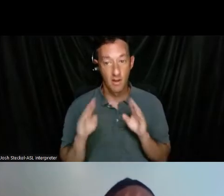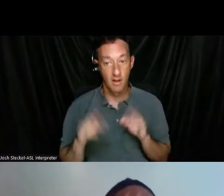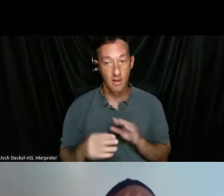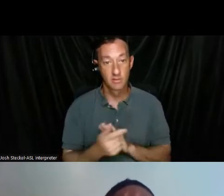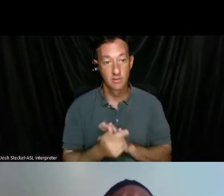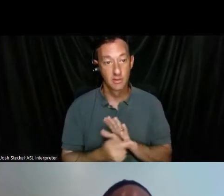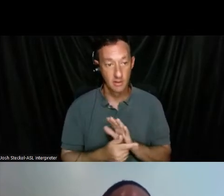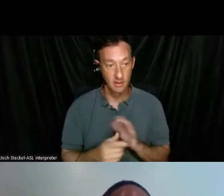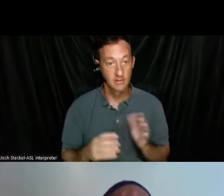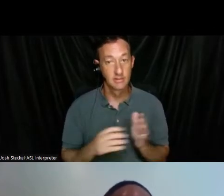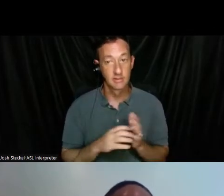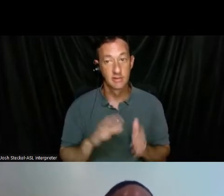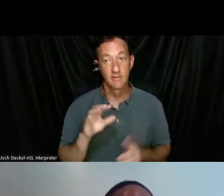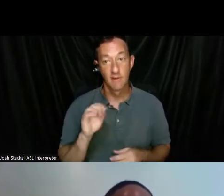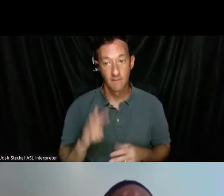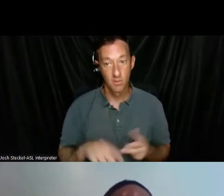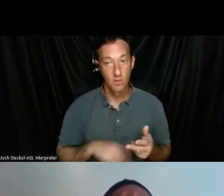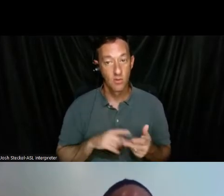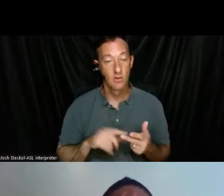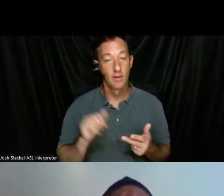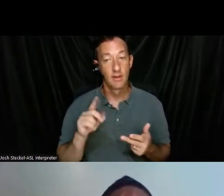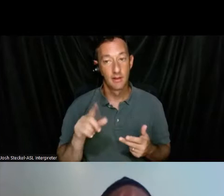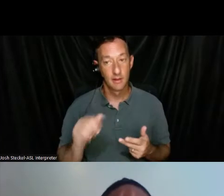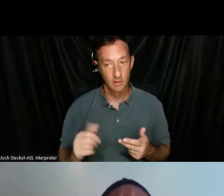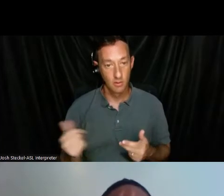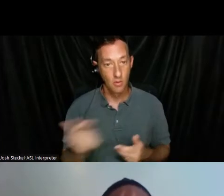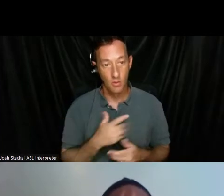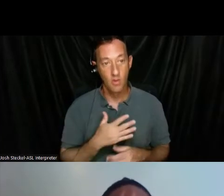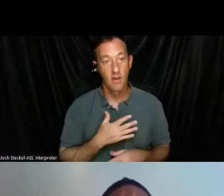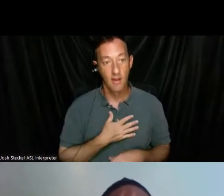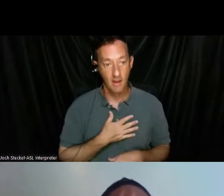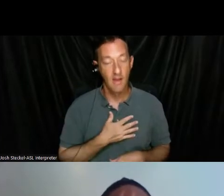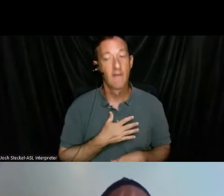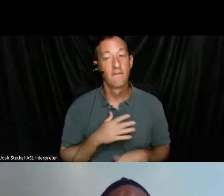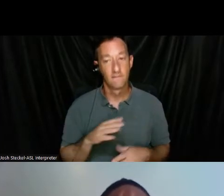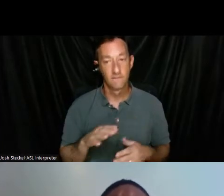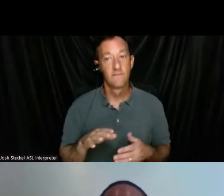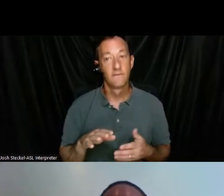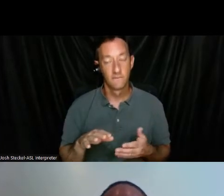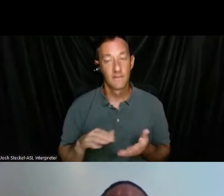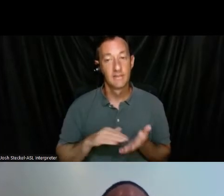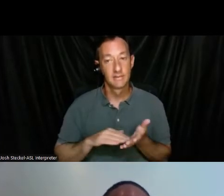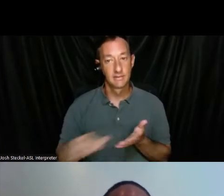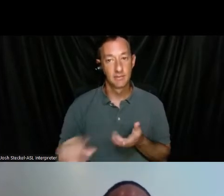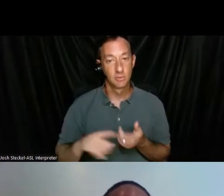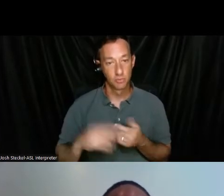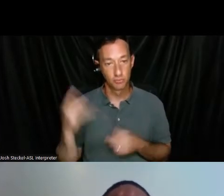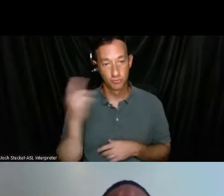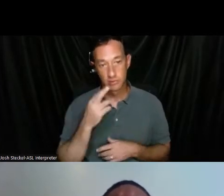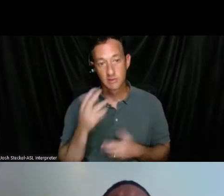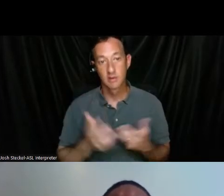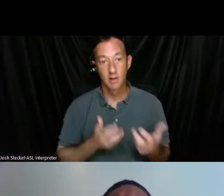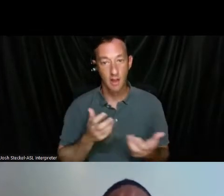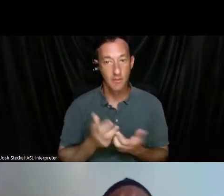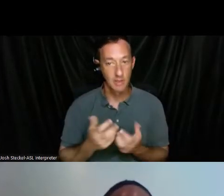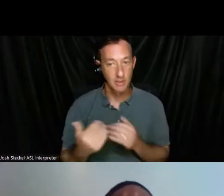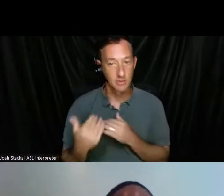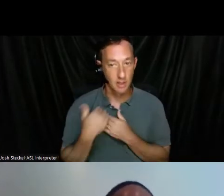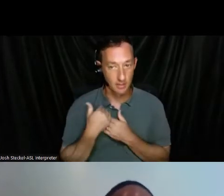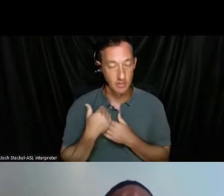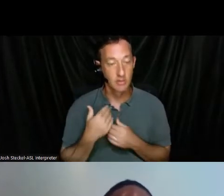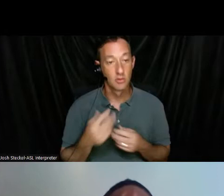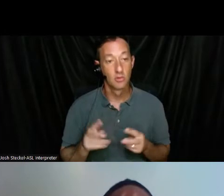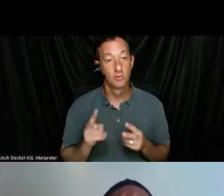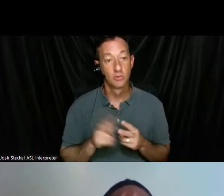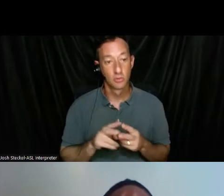Section 504 and ADA, they all have statutory exceptions to the reasonable accommodation obligation, which are either the two exceptions